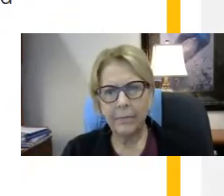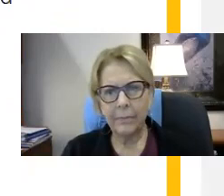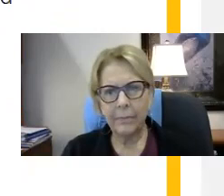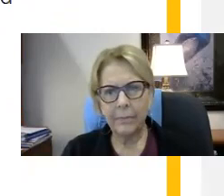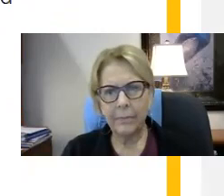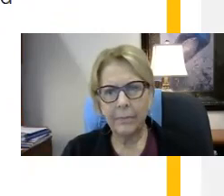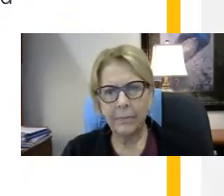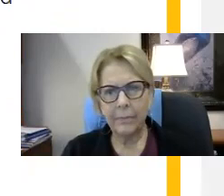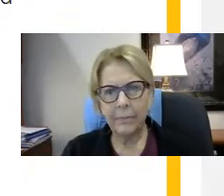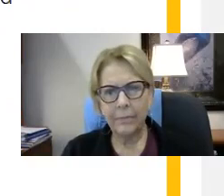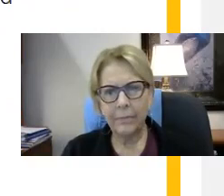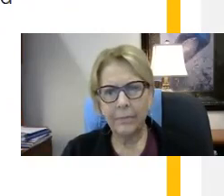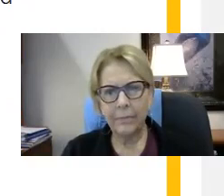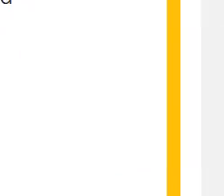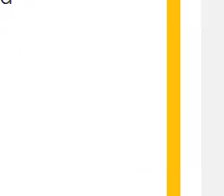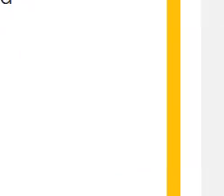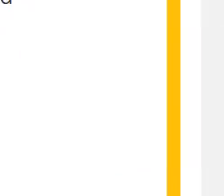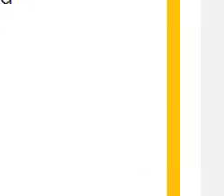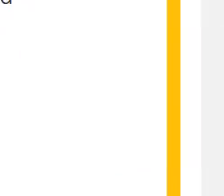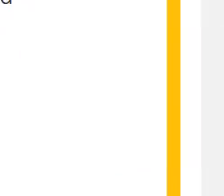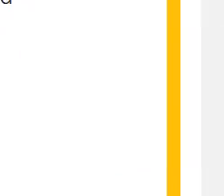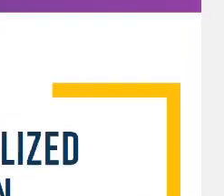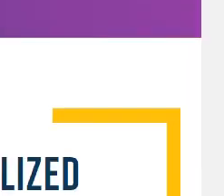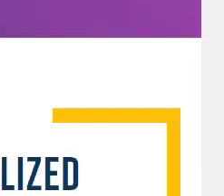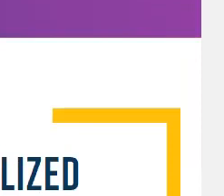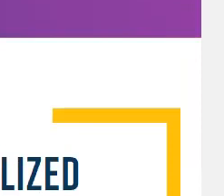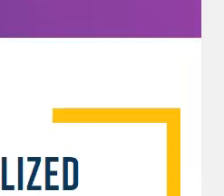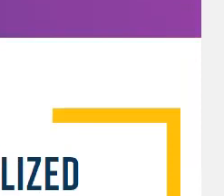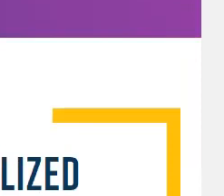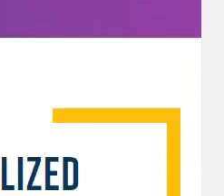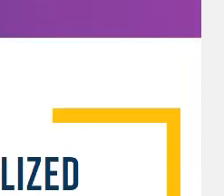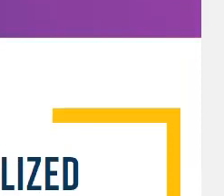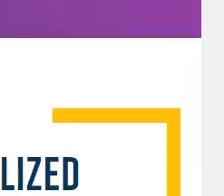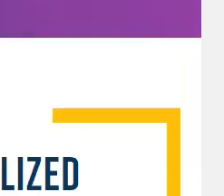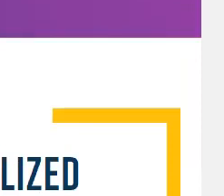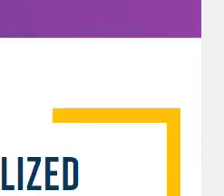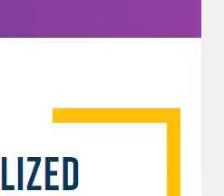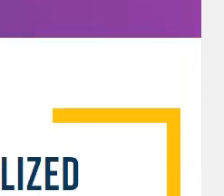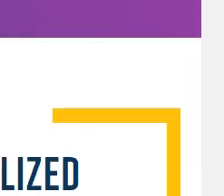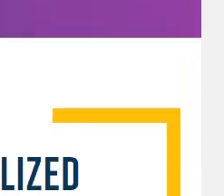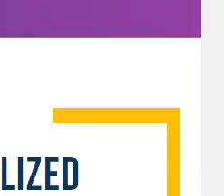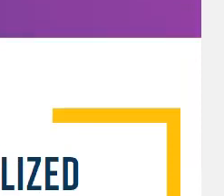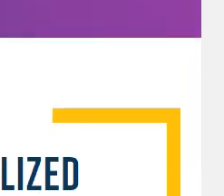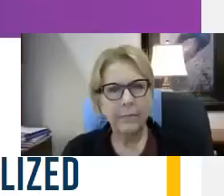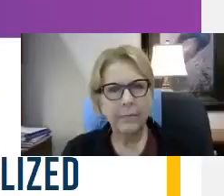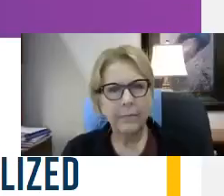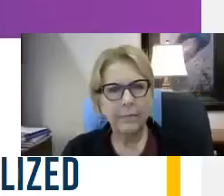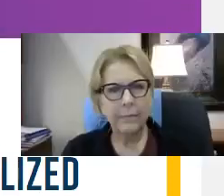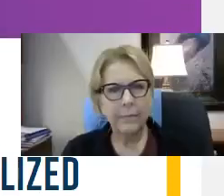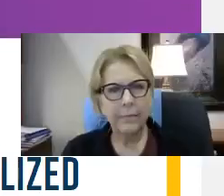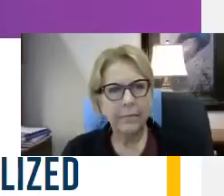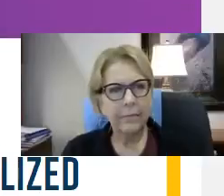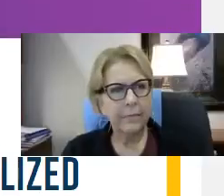of Texas, but you can easily click and find other states as well. So, sorry, I have to move some of the screen sharing